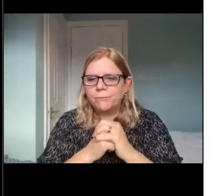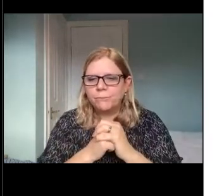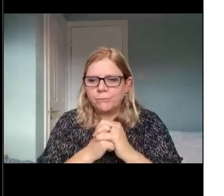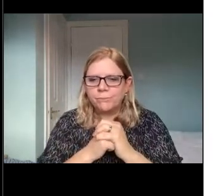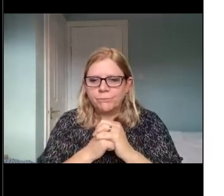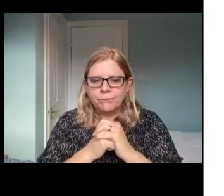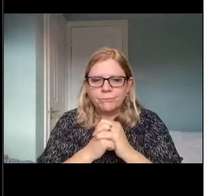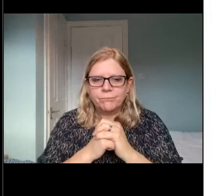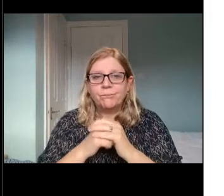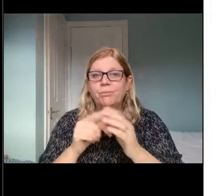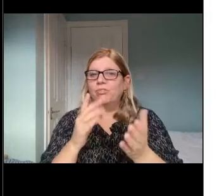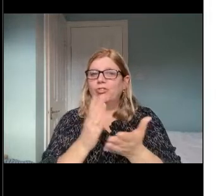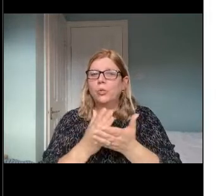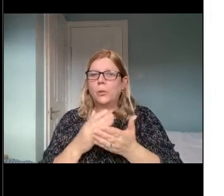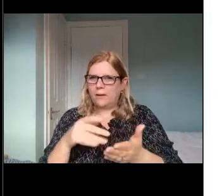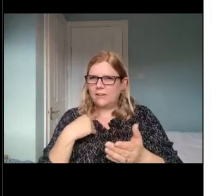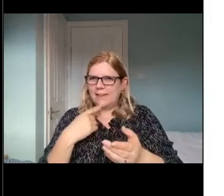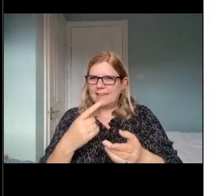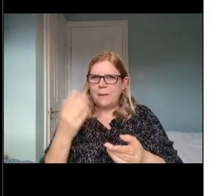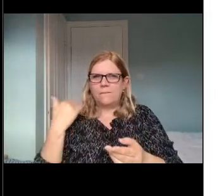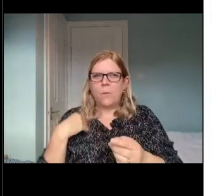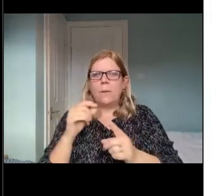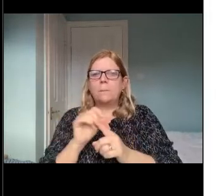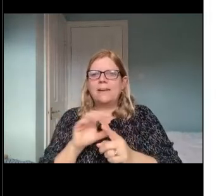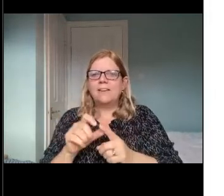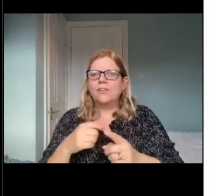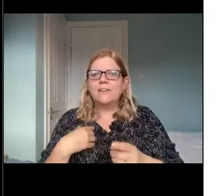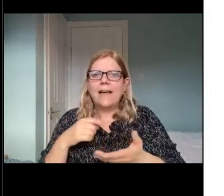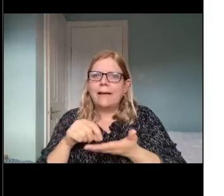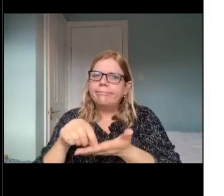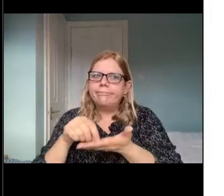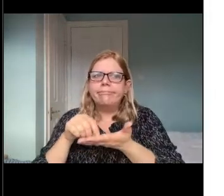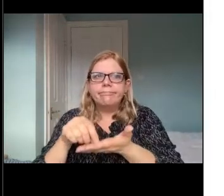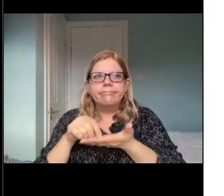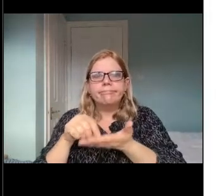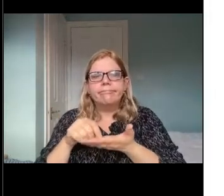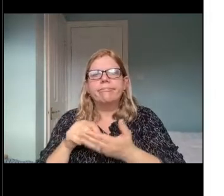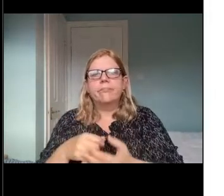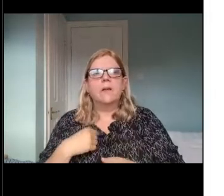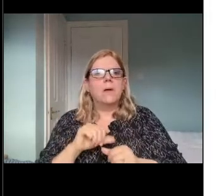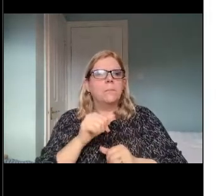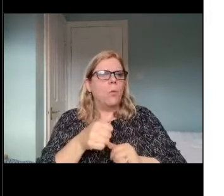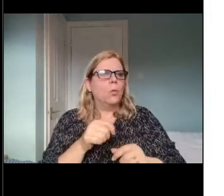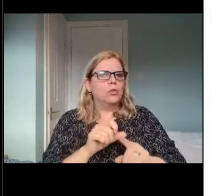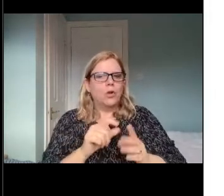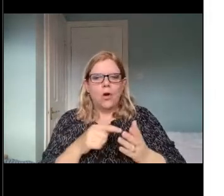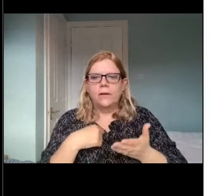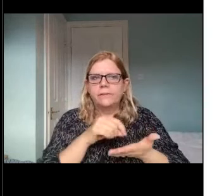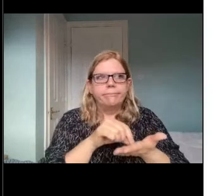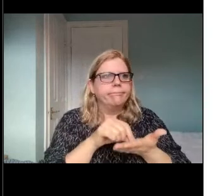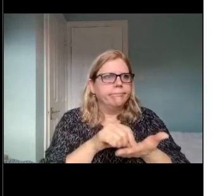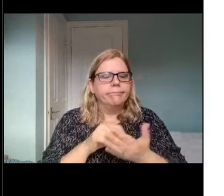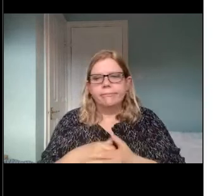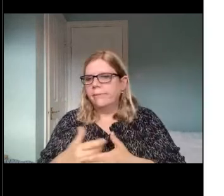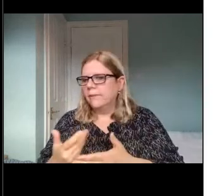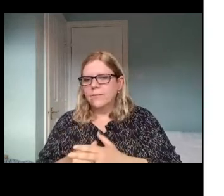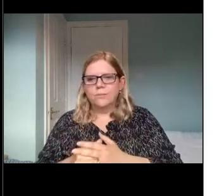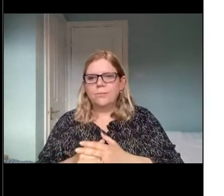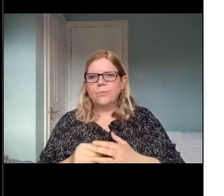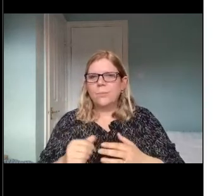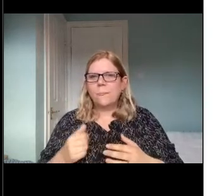have a shared language. We can talk about our passion for science. It's like I mentioned before, doing my PhD was very lonely. Writing